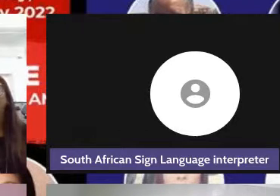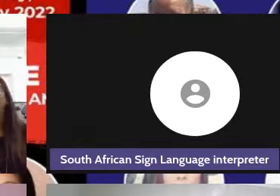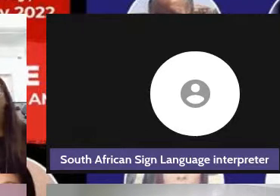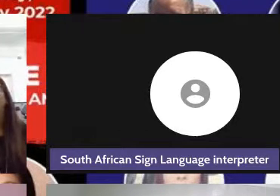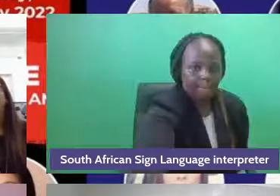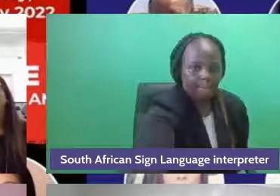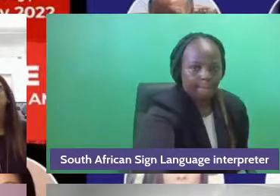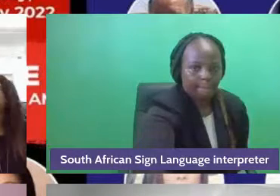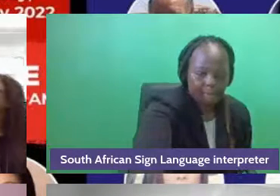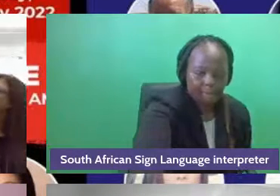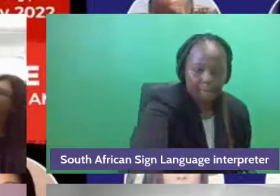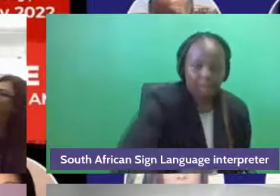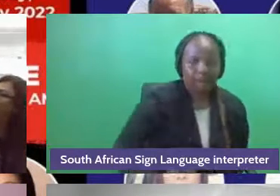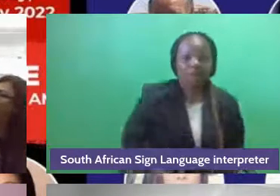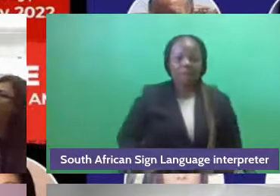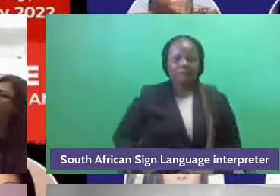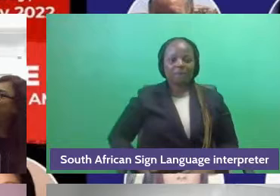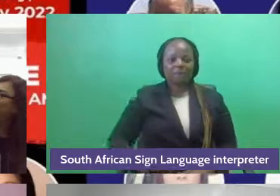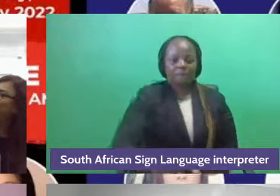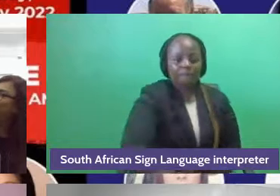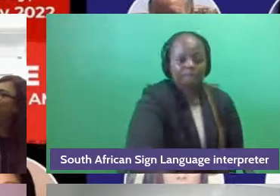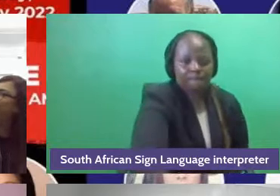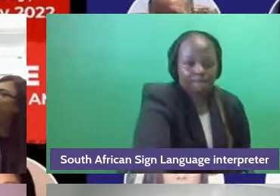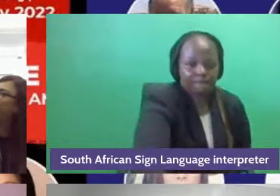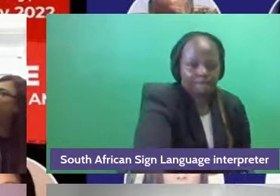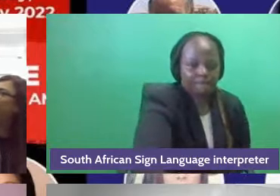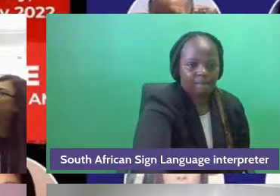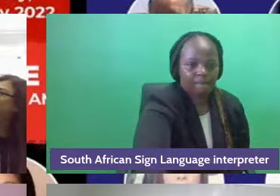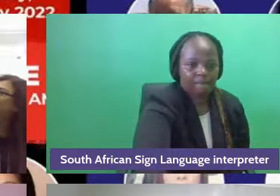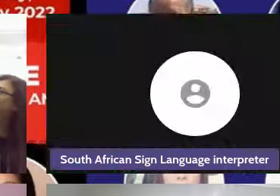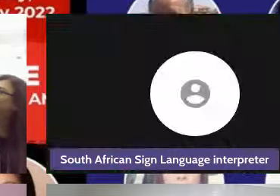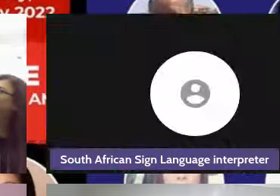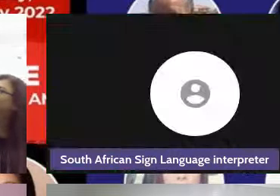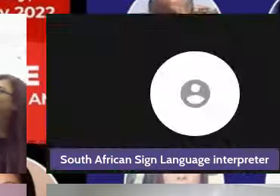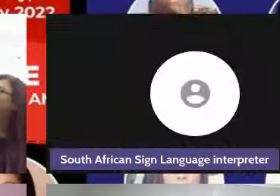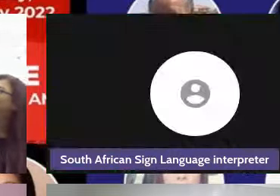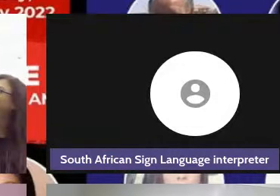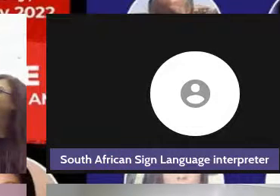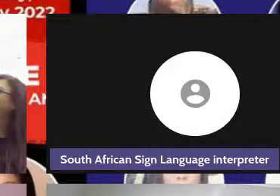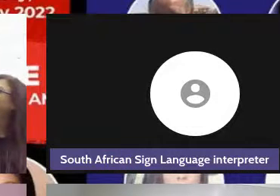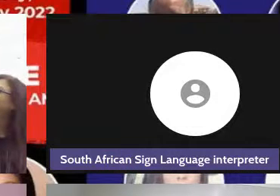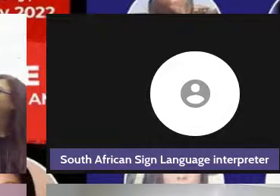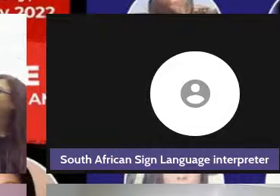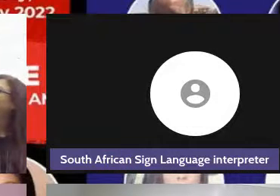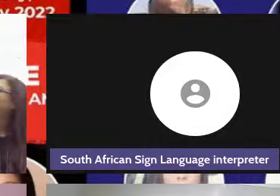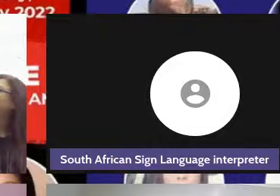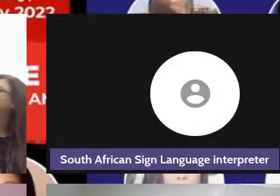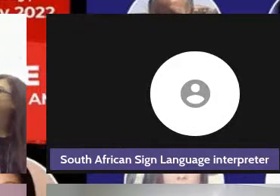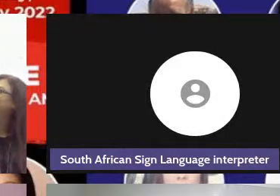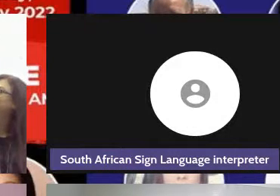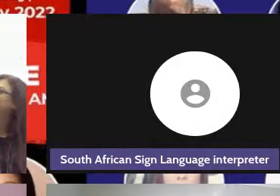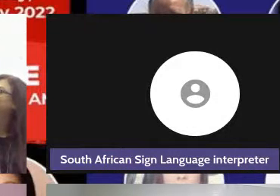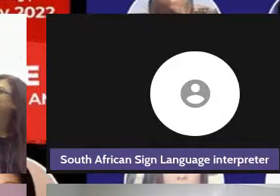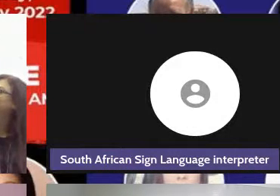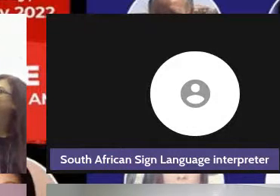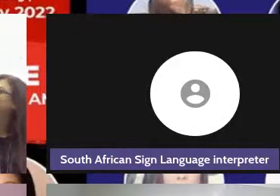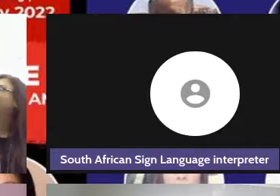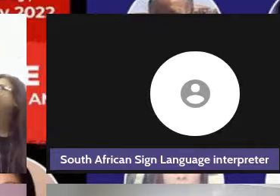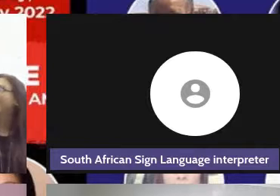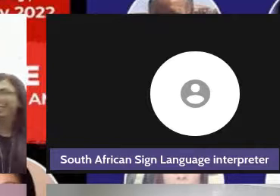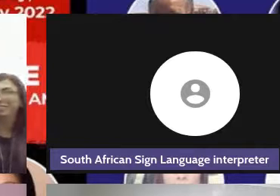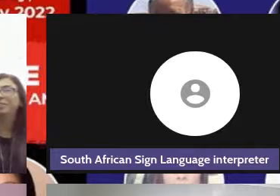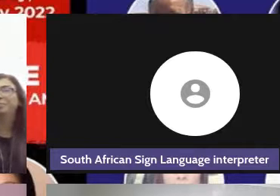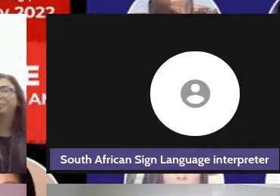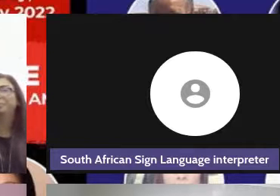Awesome. I work with the KwaZulu-Natal Deaf Association as a South African Sign